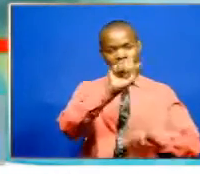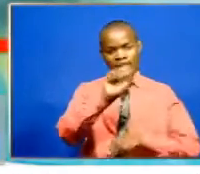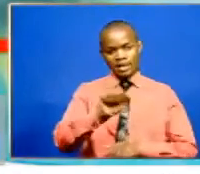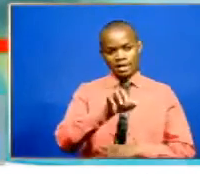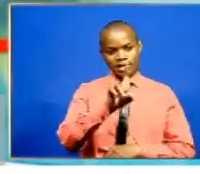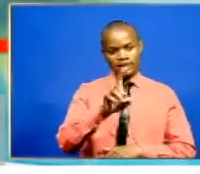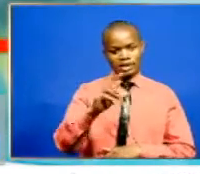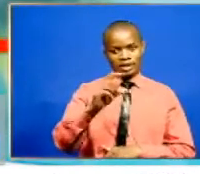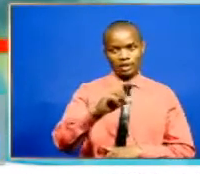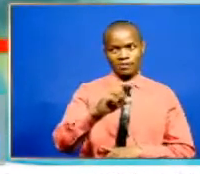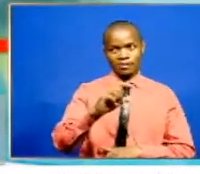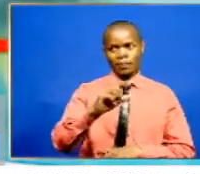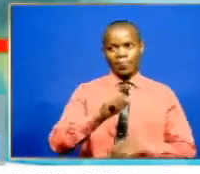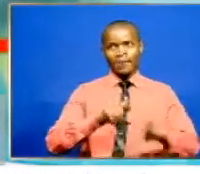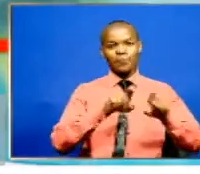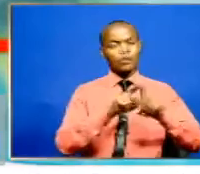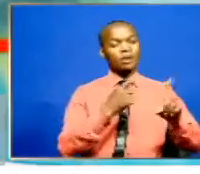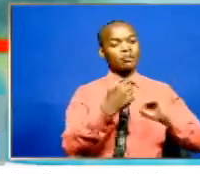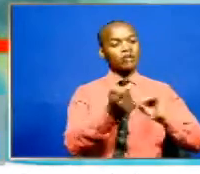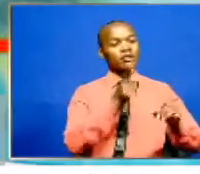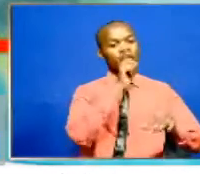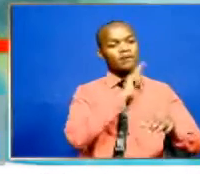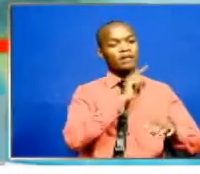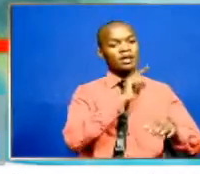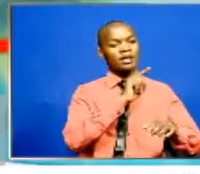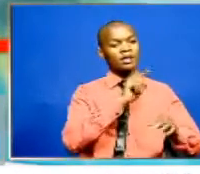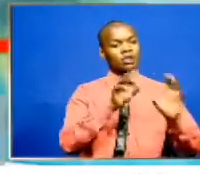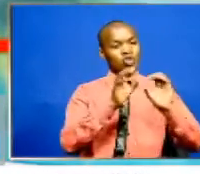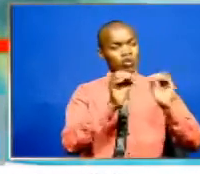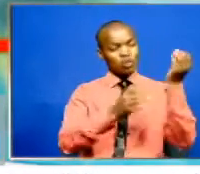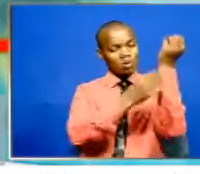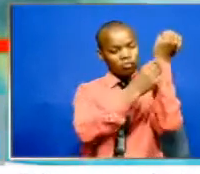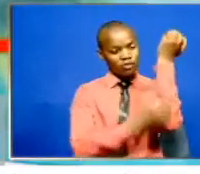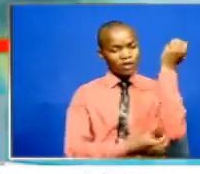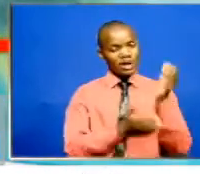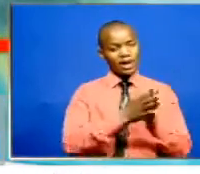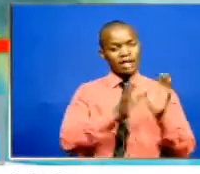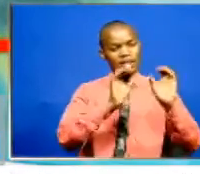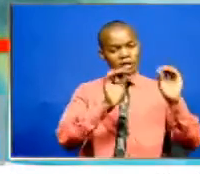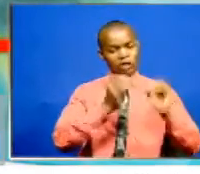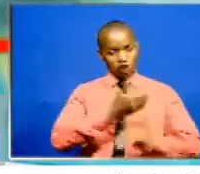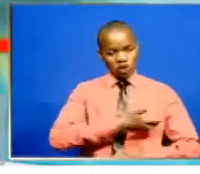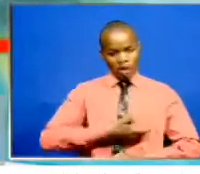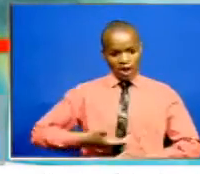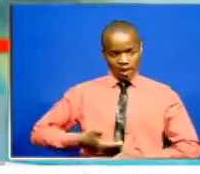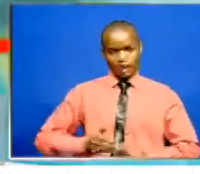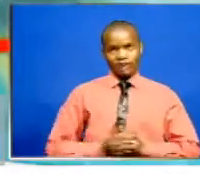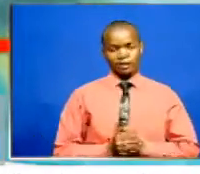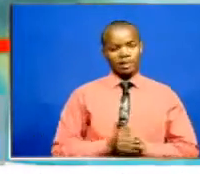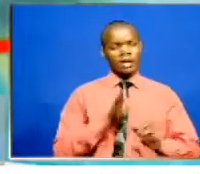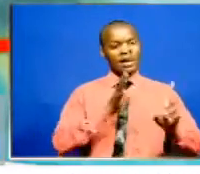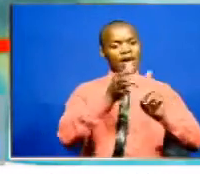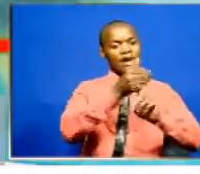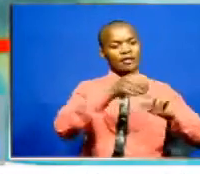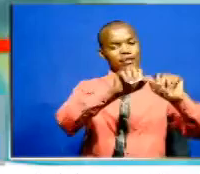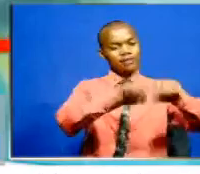especially you've talked about no poverty, zero hunger. How exactly are we going to achieve this?